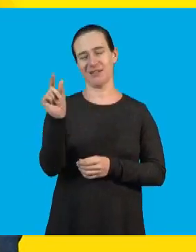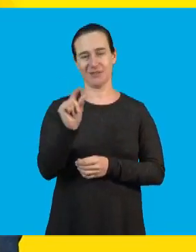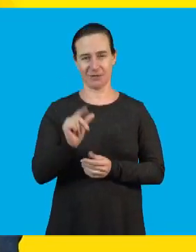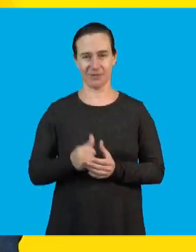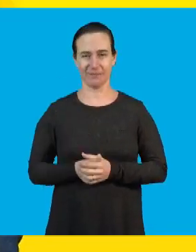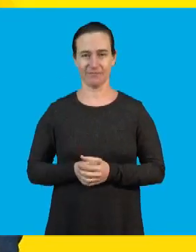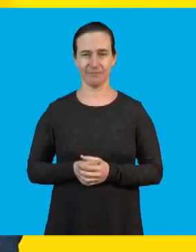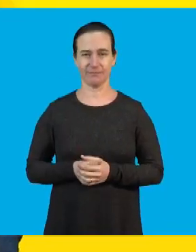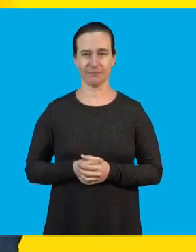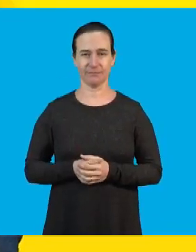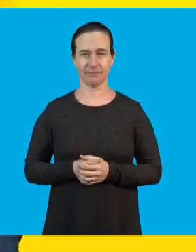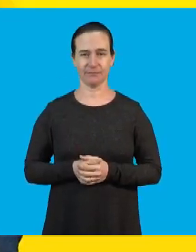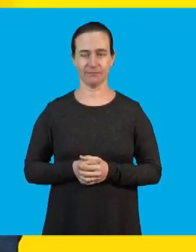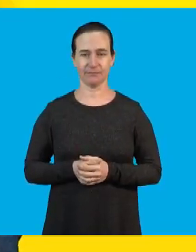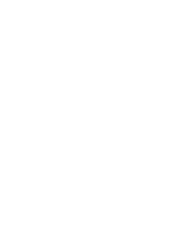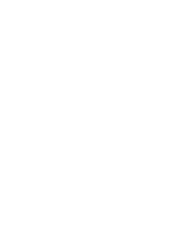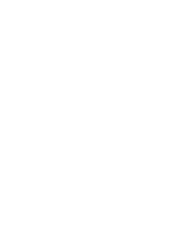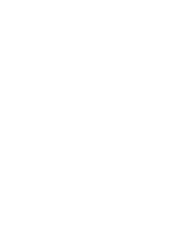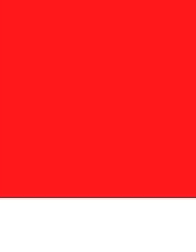break. We will see you shortly.